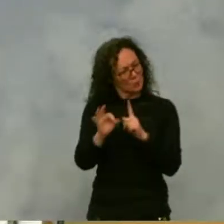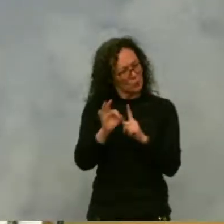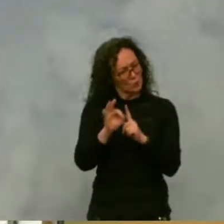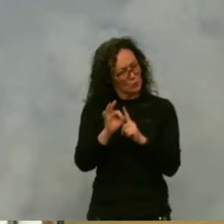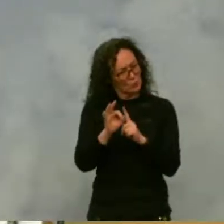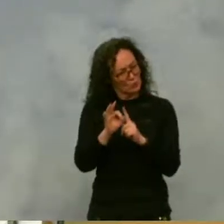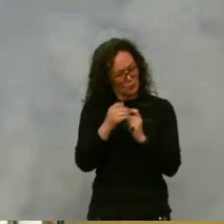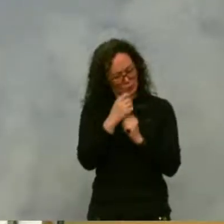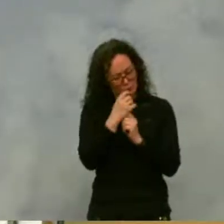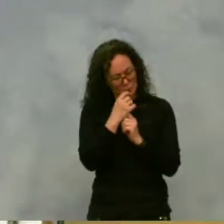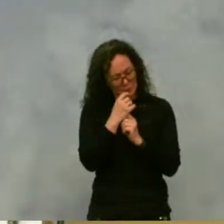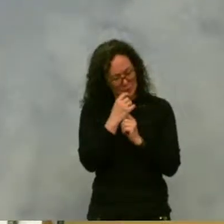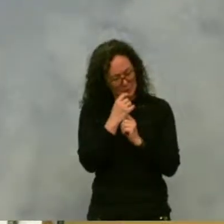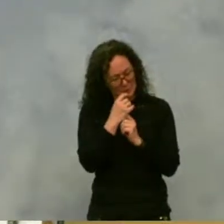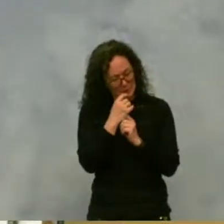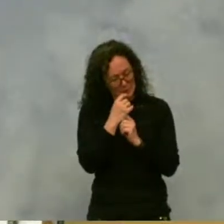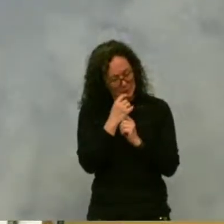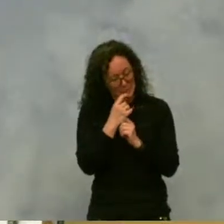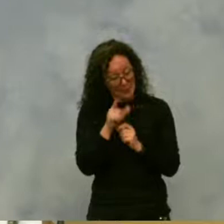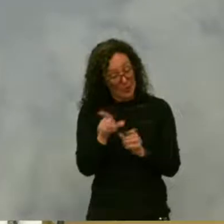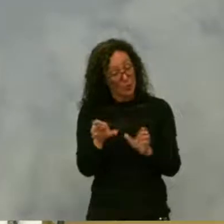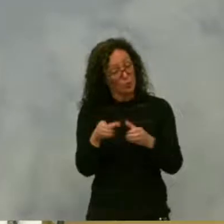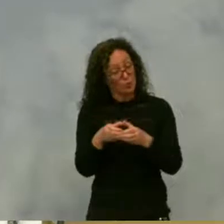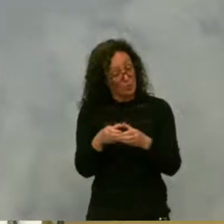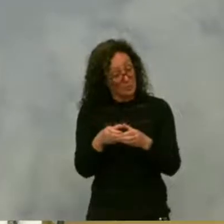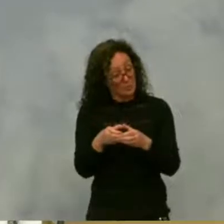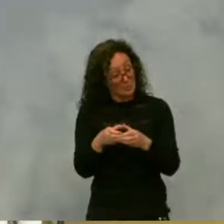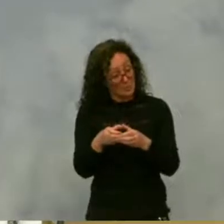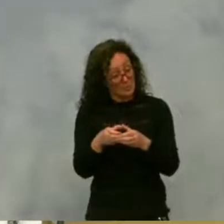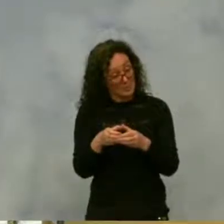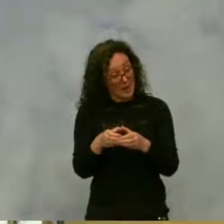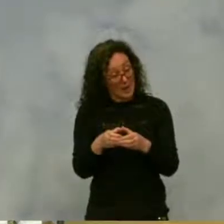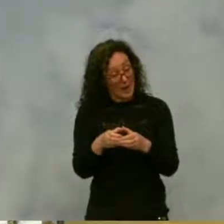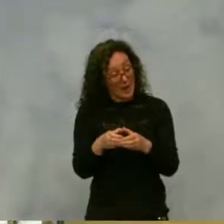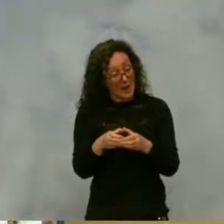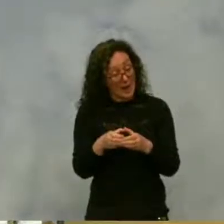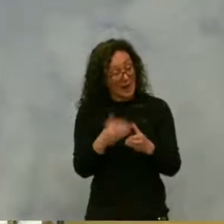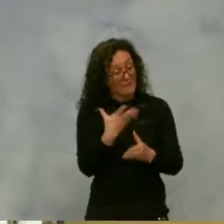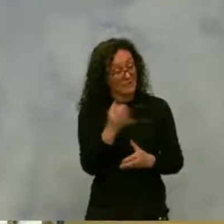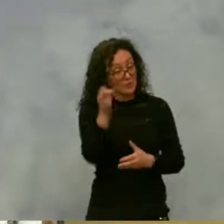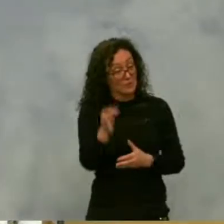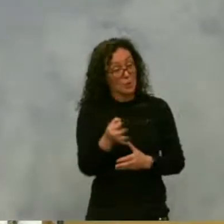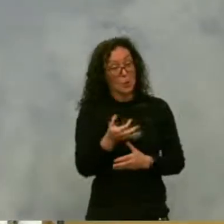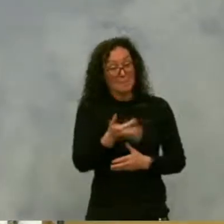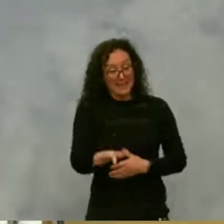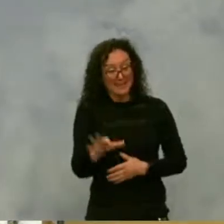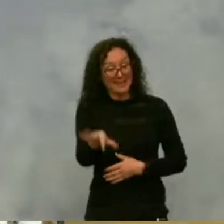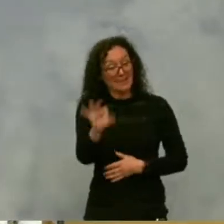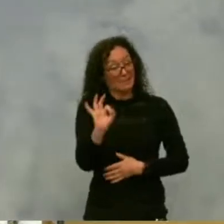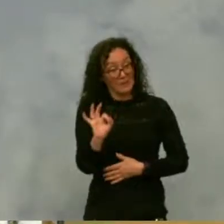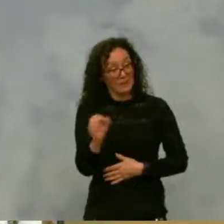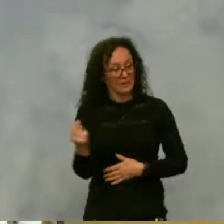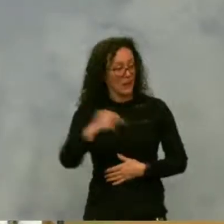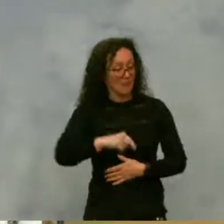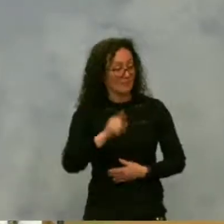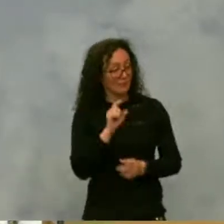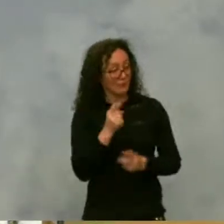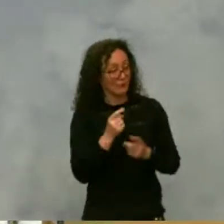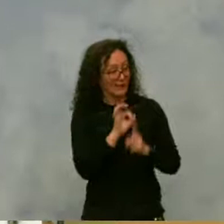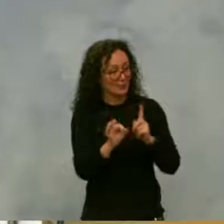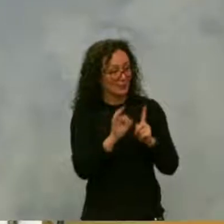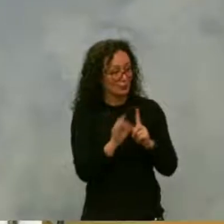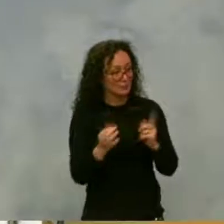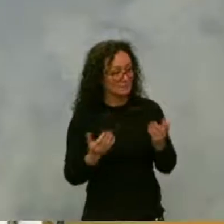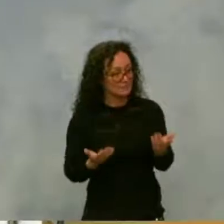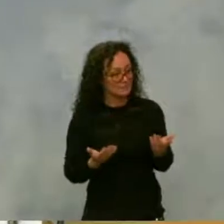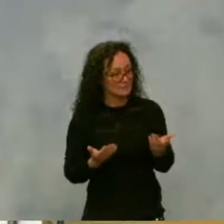in this group, actually half of those invited for interview did not attend. Some of which withdrew in advance, and some just didn't turn up. So,